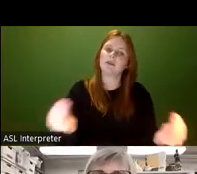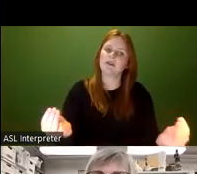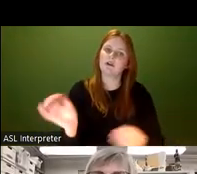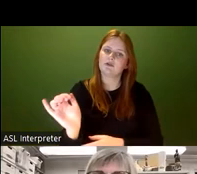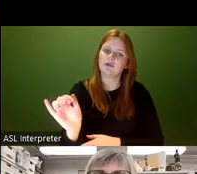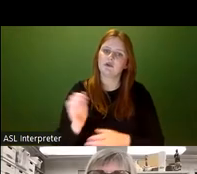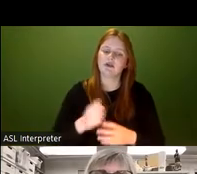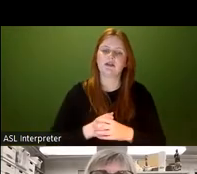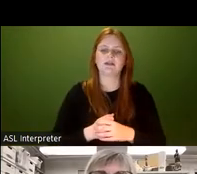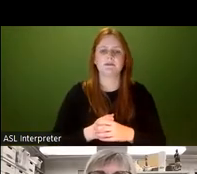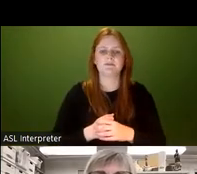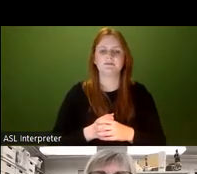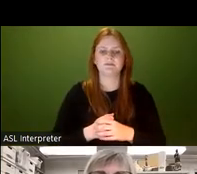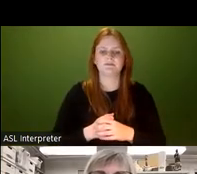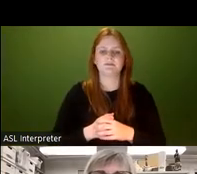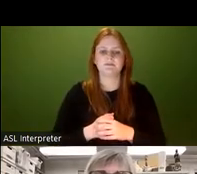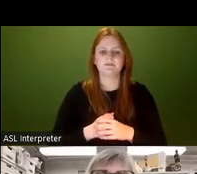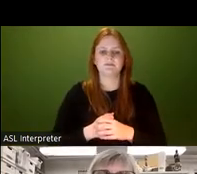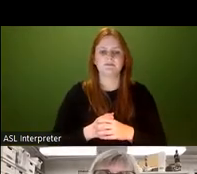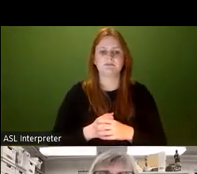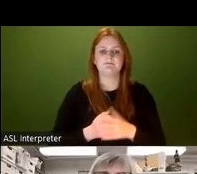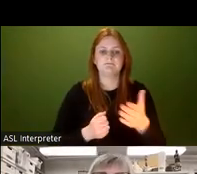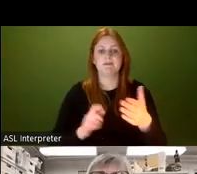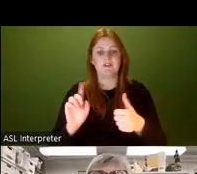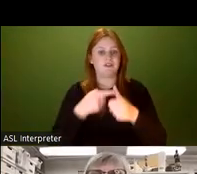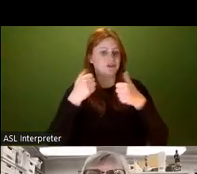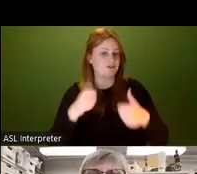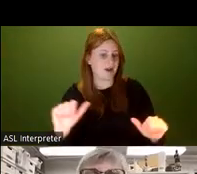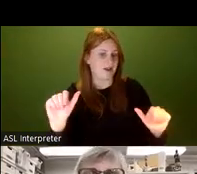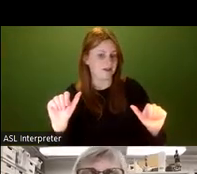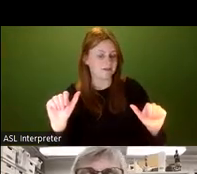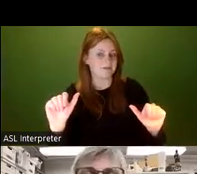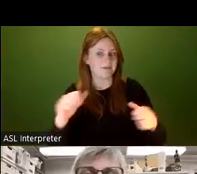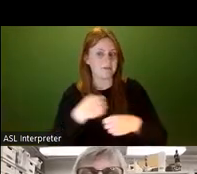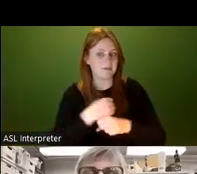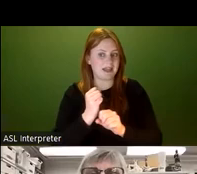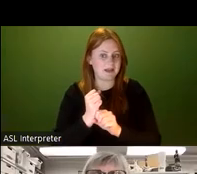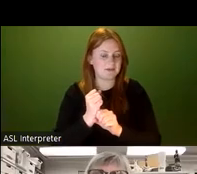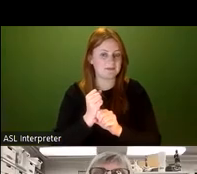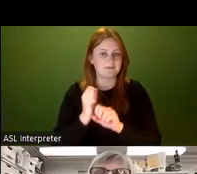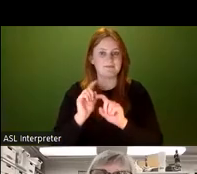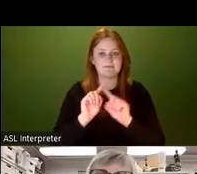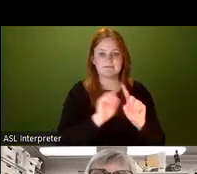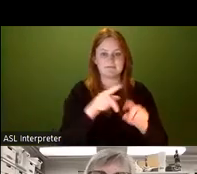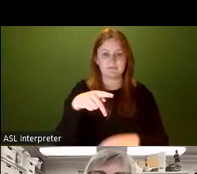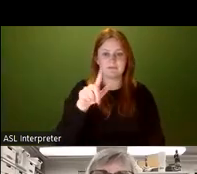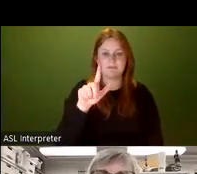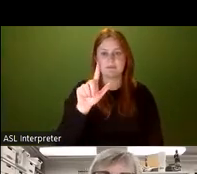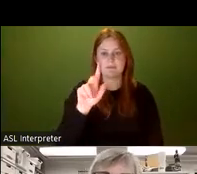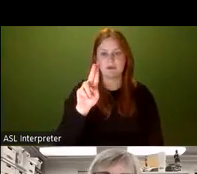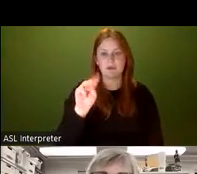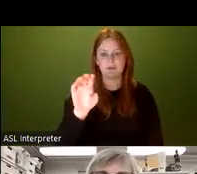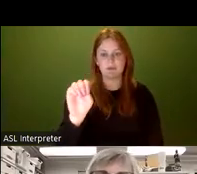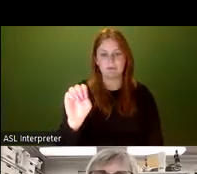So this was my first attempt at making these plumes. In the meantime, I